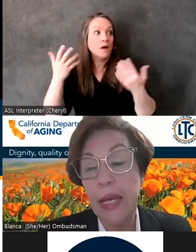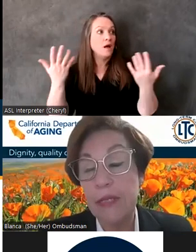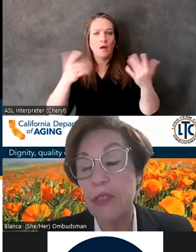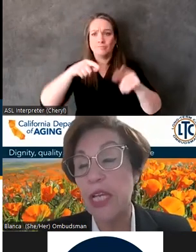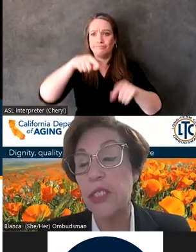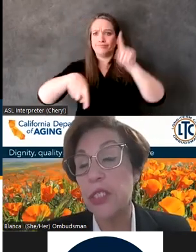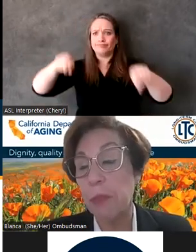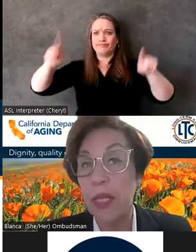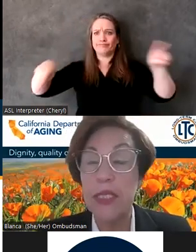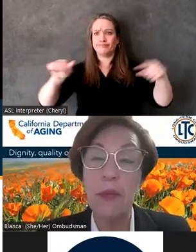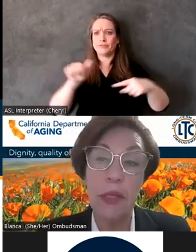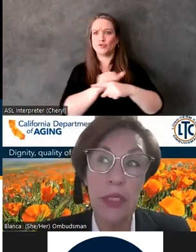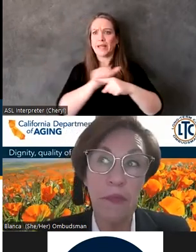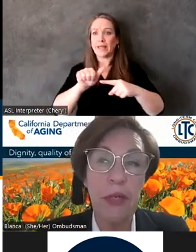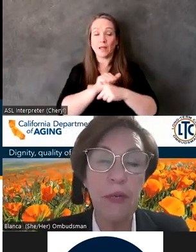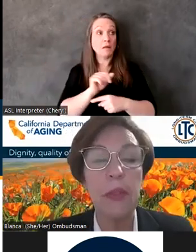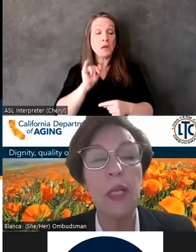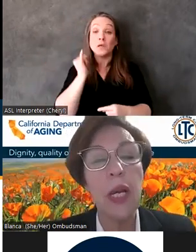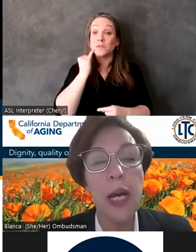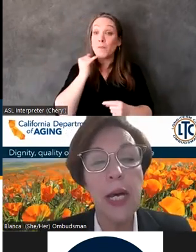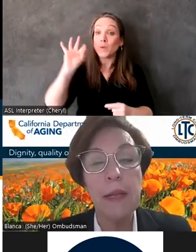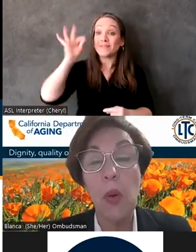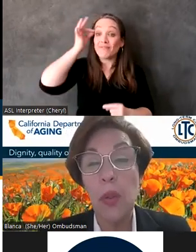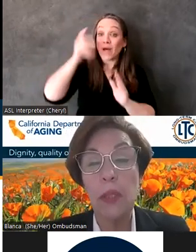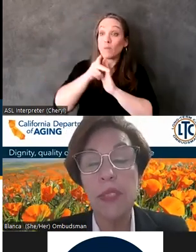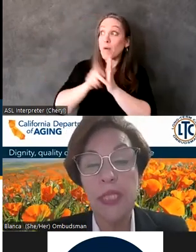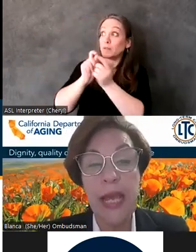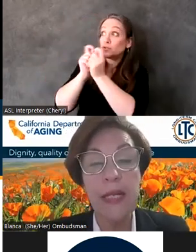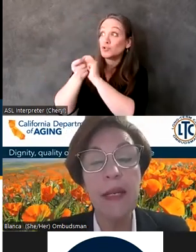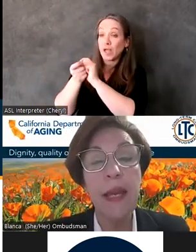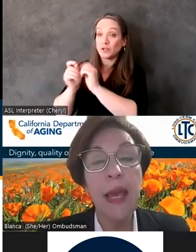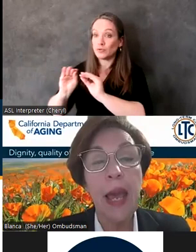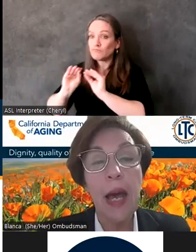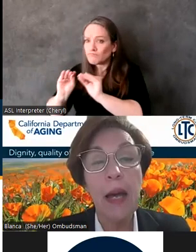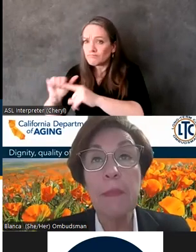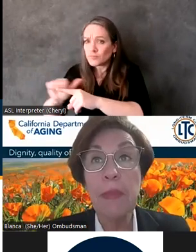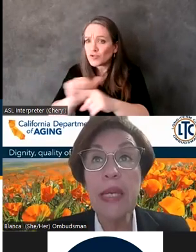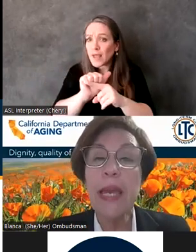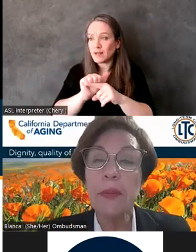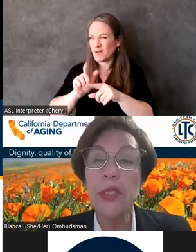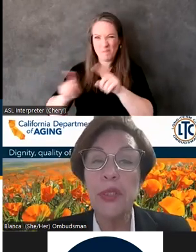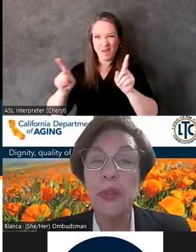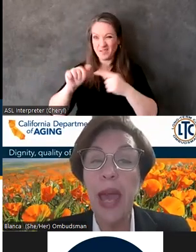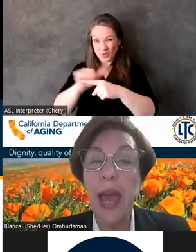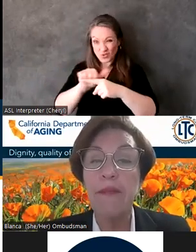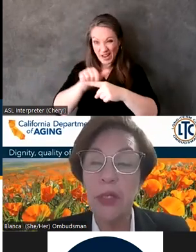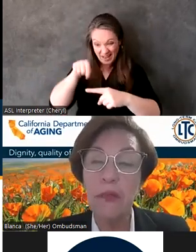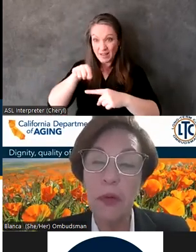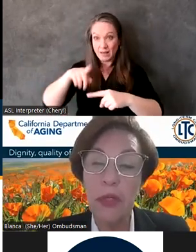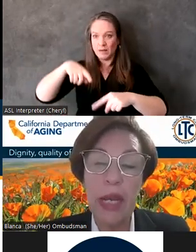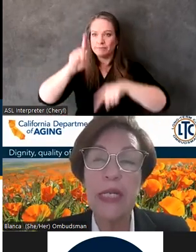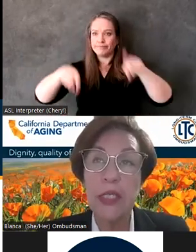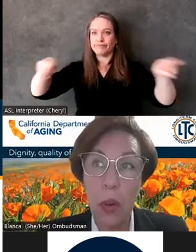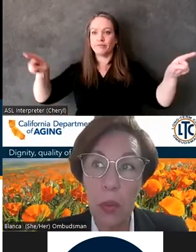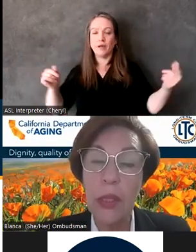any kinds of changes to policy, whether it's federal or state. But being able to have